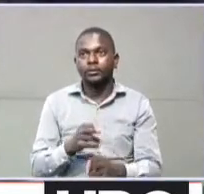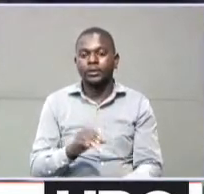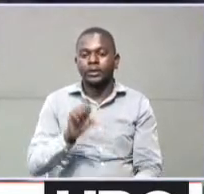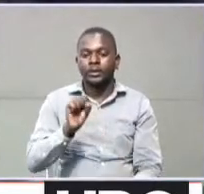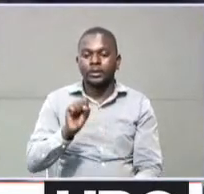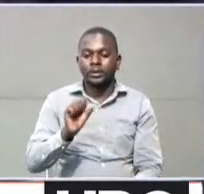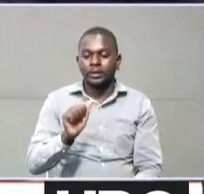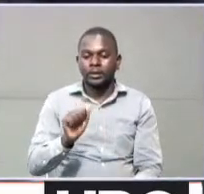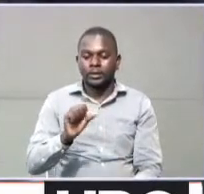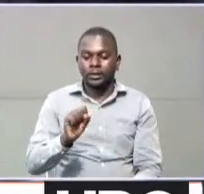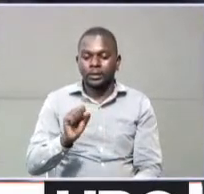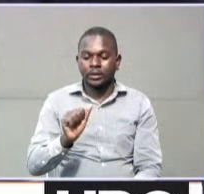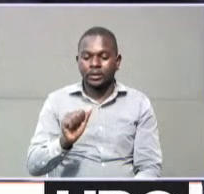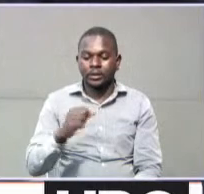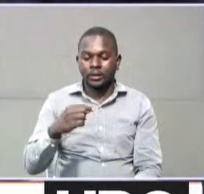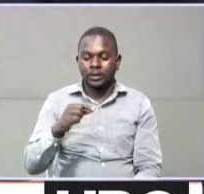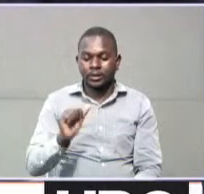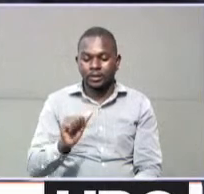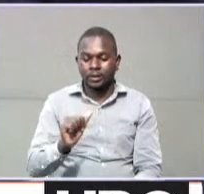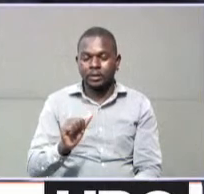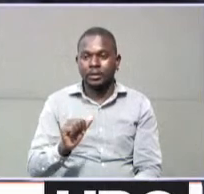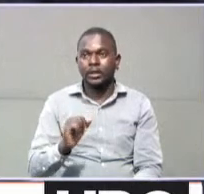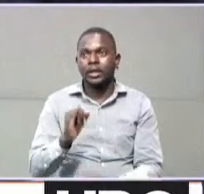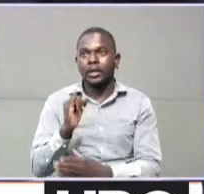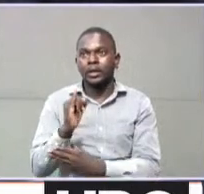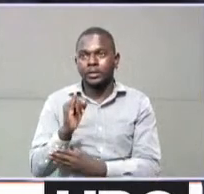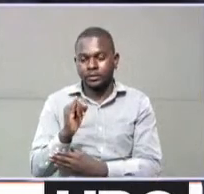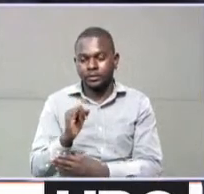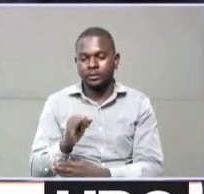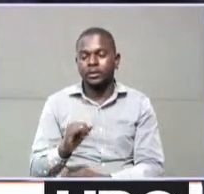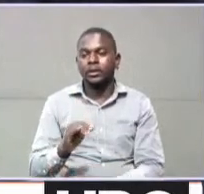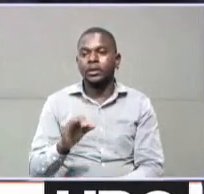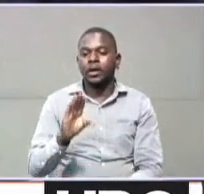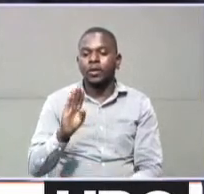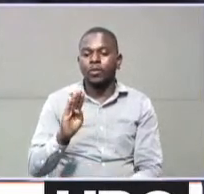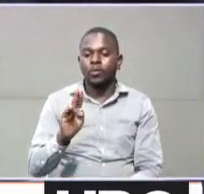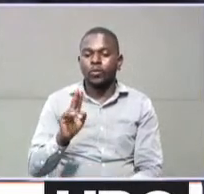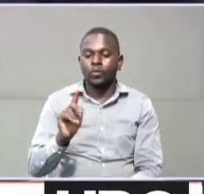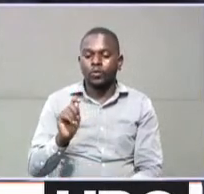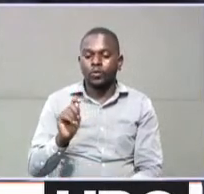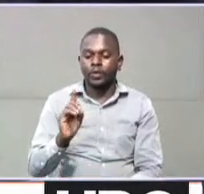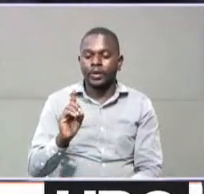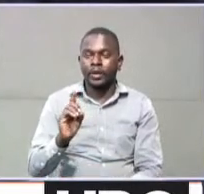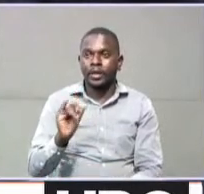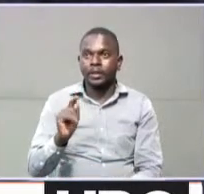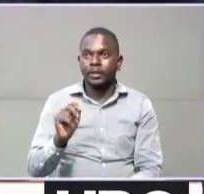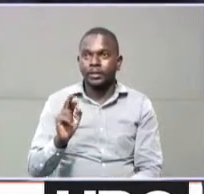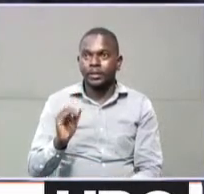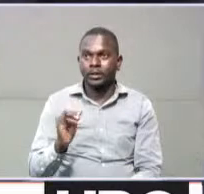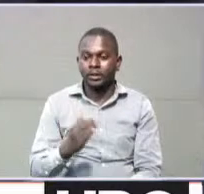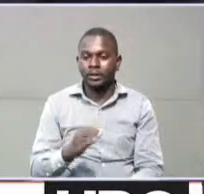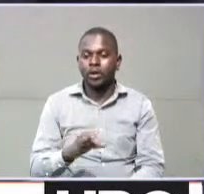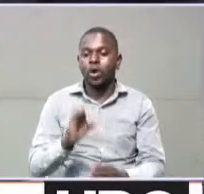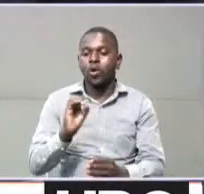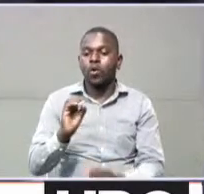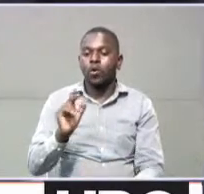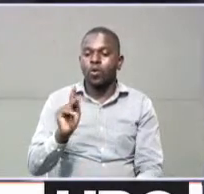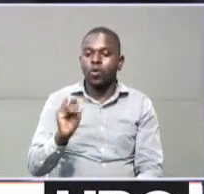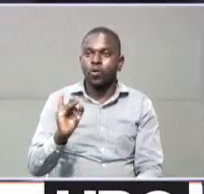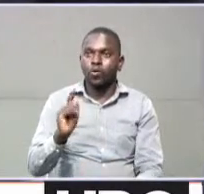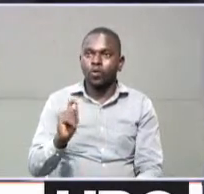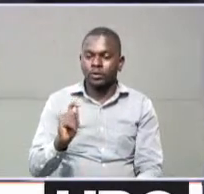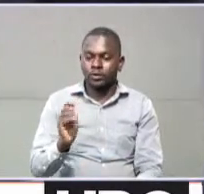saga isaiah east fdc the honorable occult santa